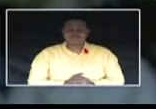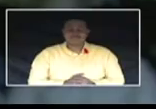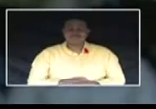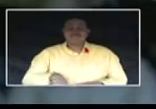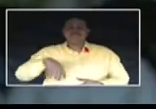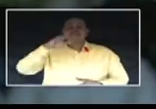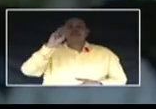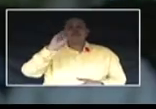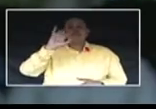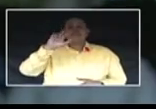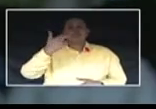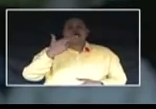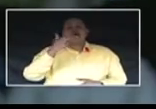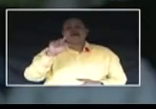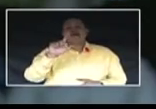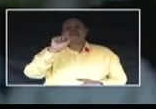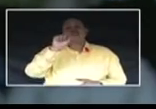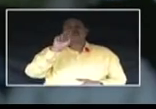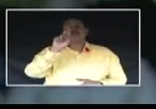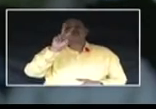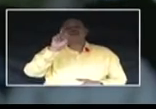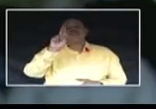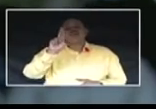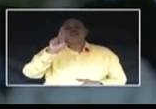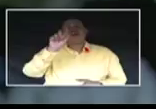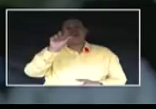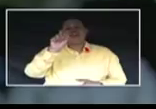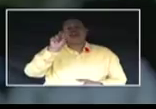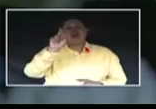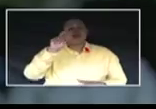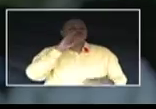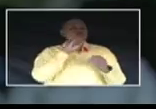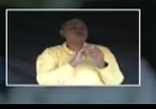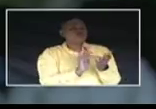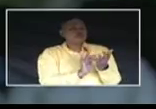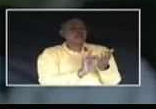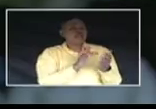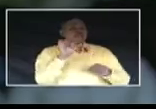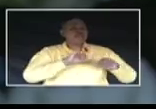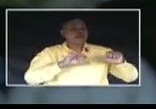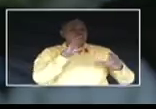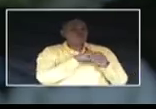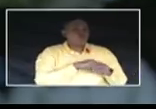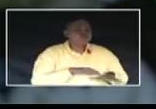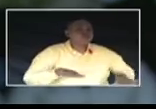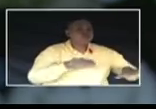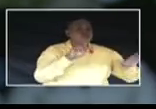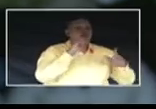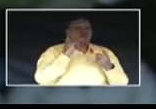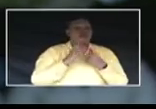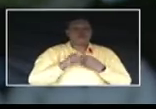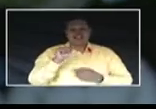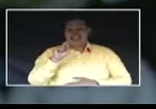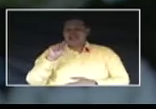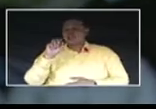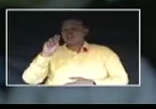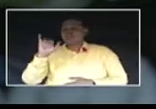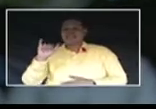Mr. Michael Trevor Gardner for services to the medical sciences, in particular anatomy and to the